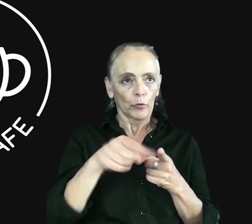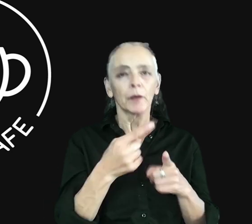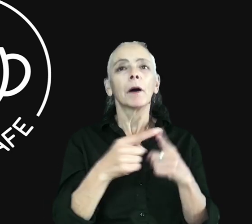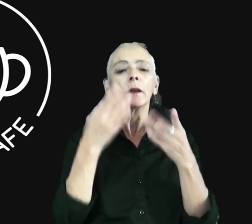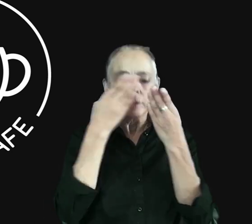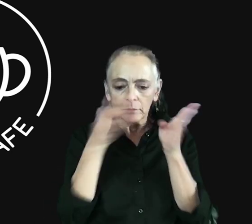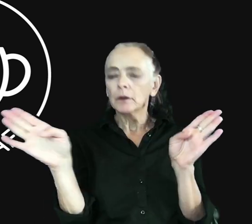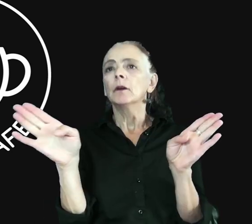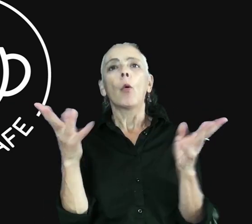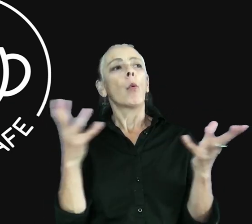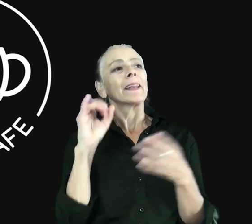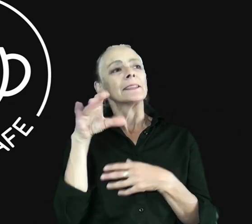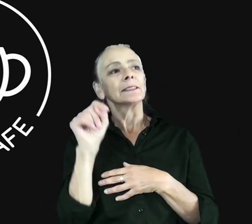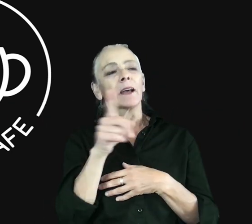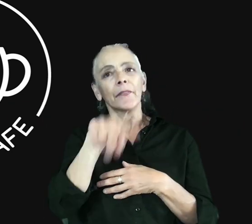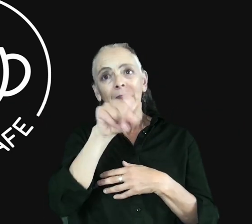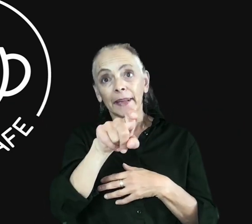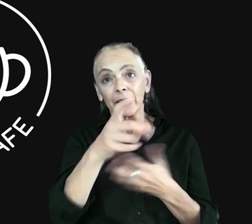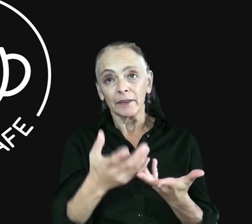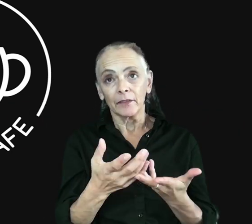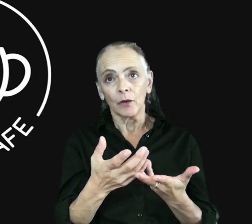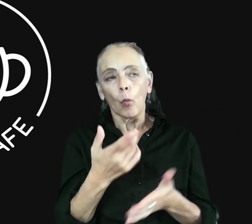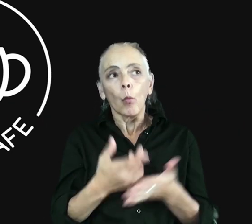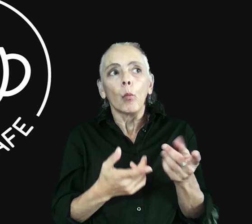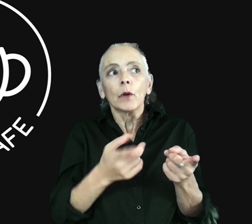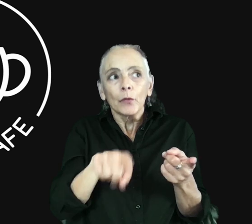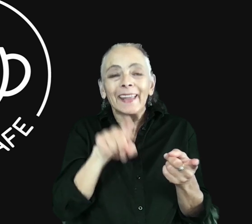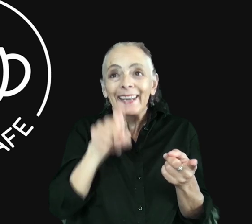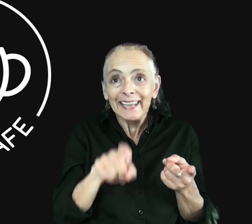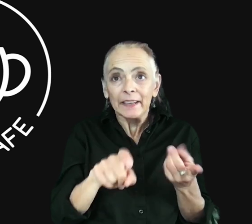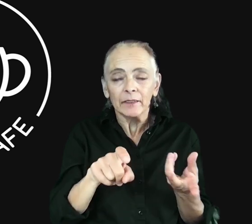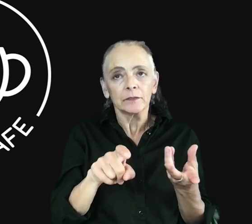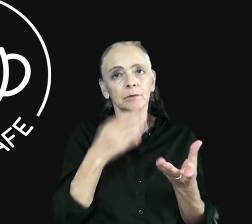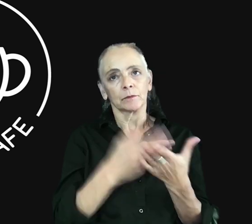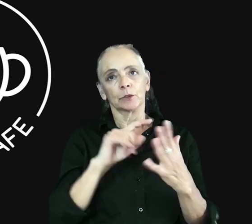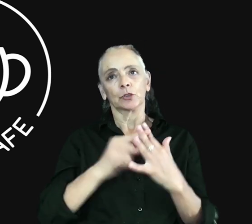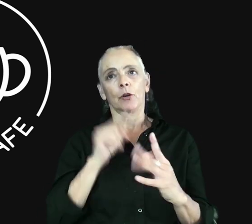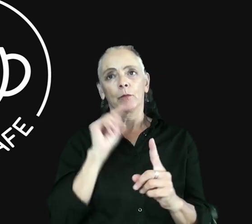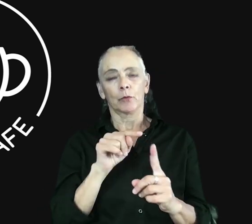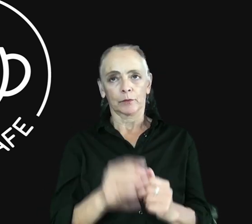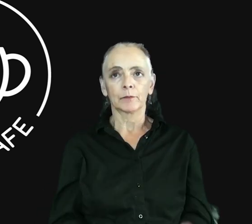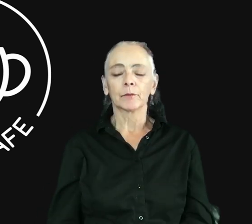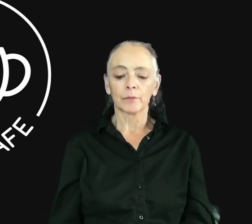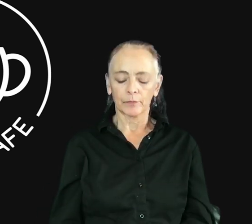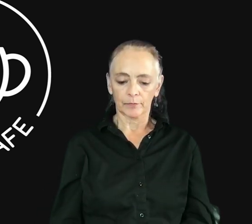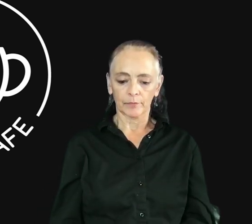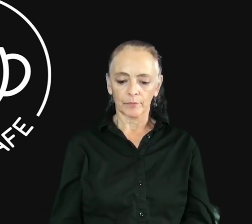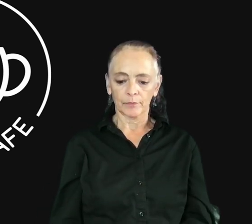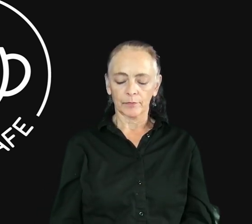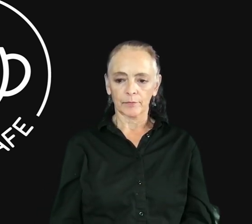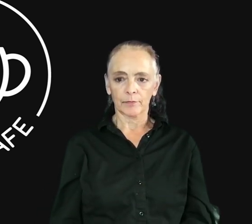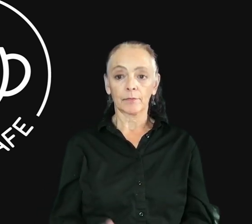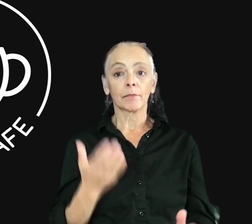do what do they need them uh is i think a good starting point because uh maybe you're